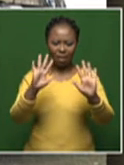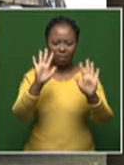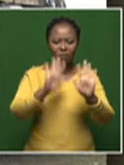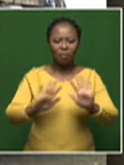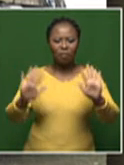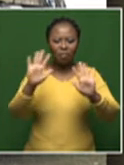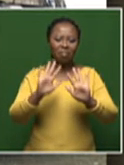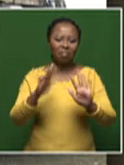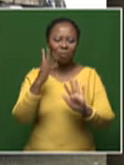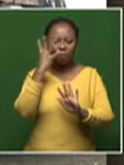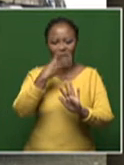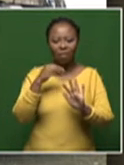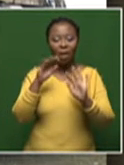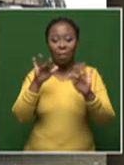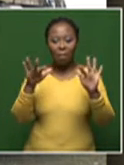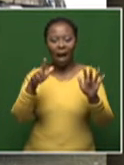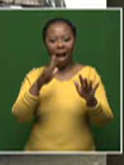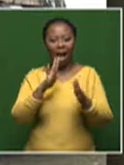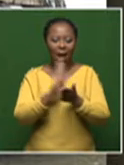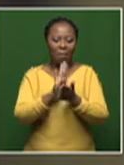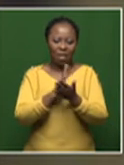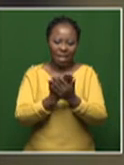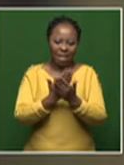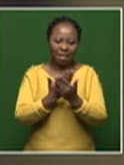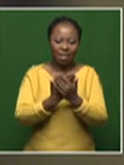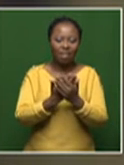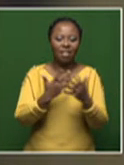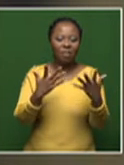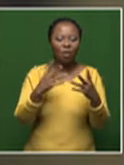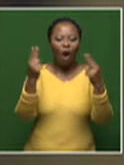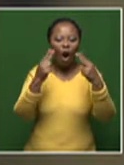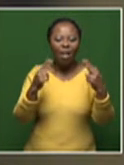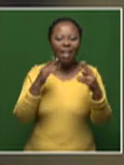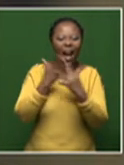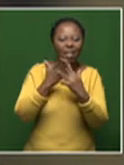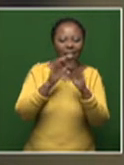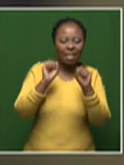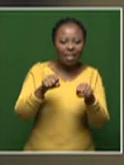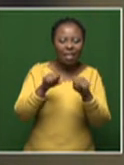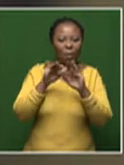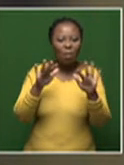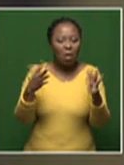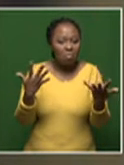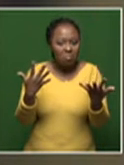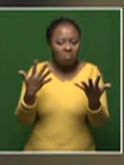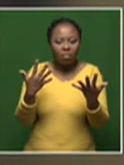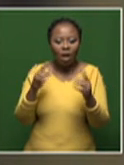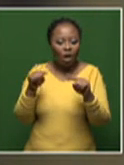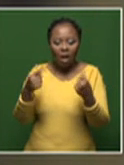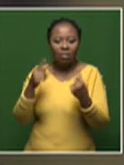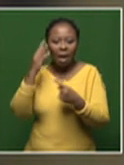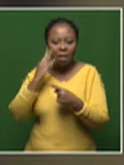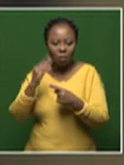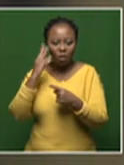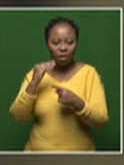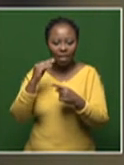en route. The taxi project is a public arts initiative to make art accessible to people who do not have the privilege to experience